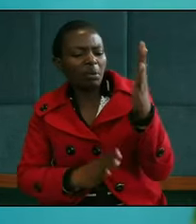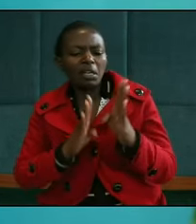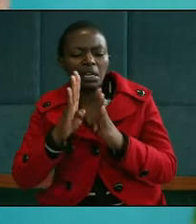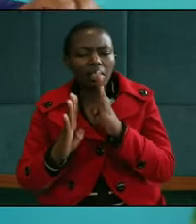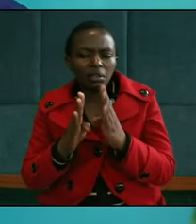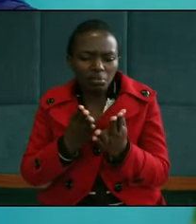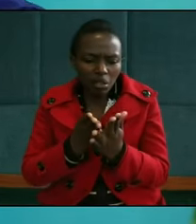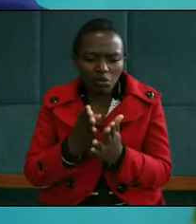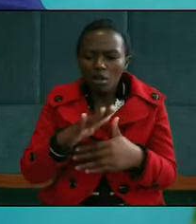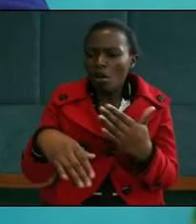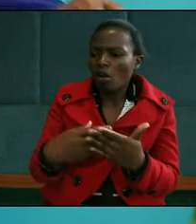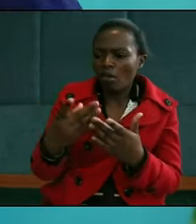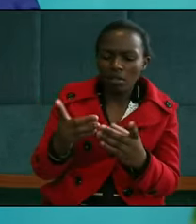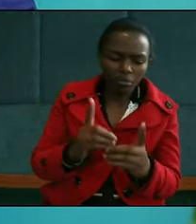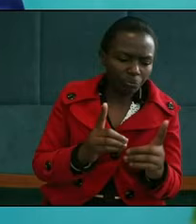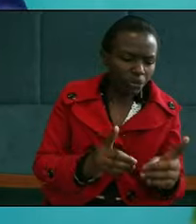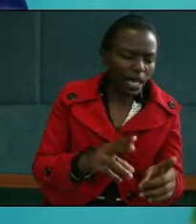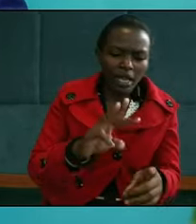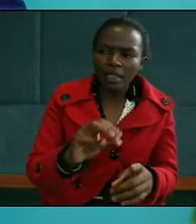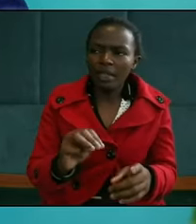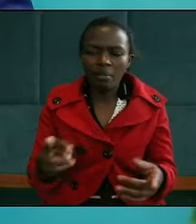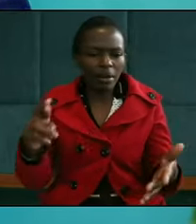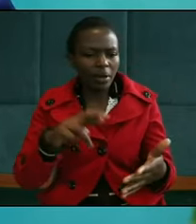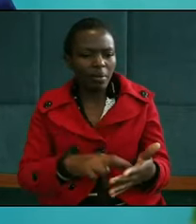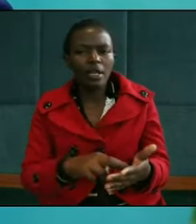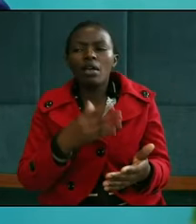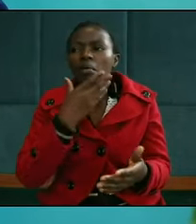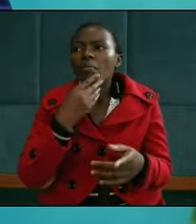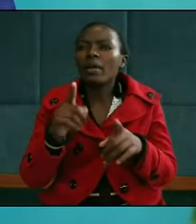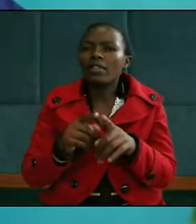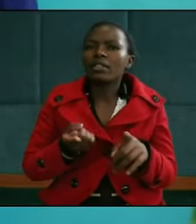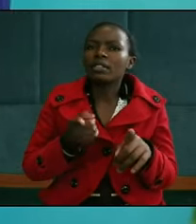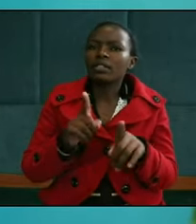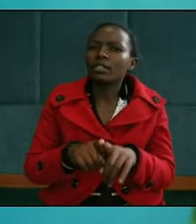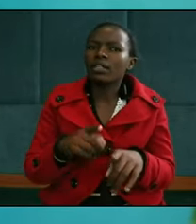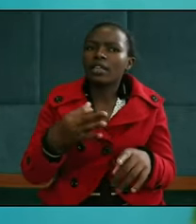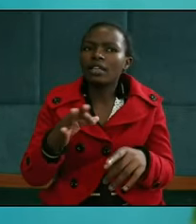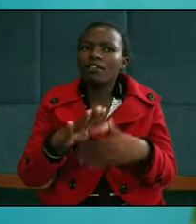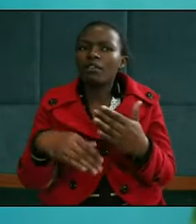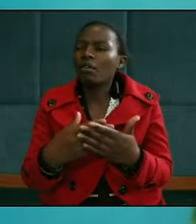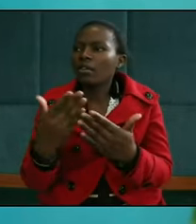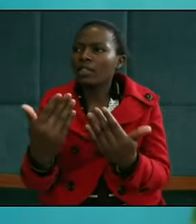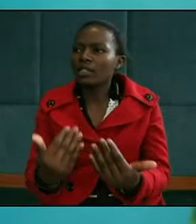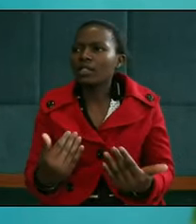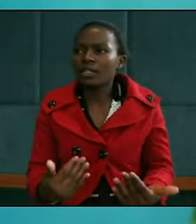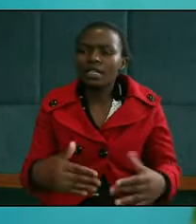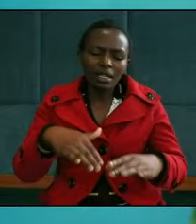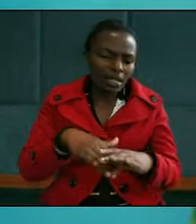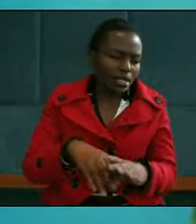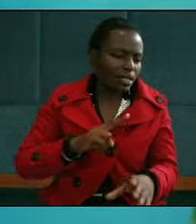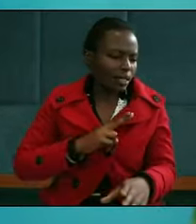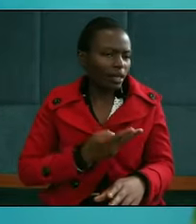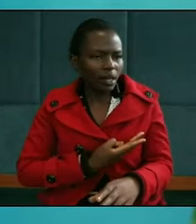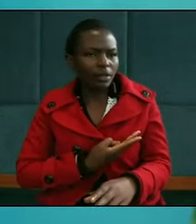Meaning, dear brothers and sisters, if these things are among us, then we are not witnessing. Yes,